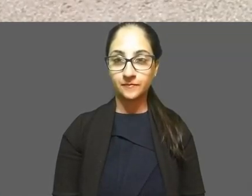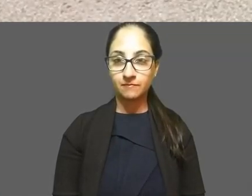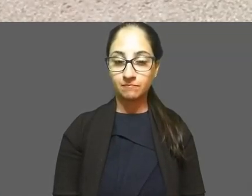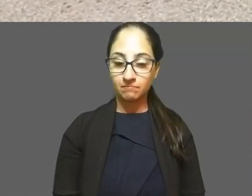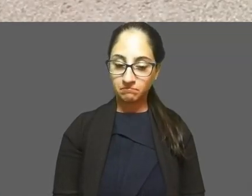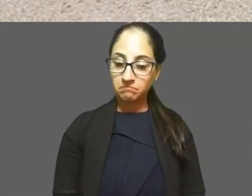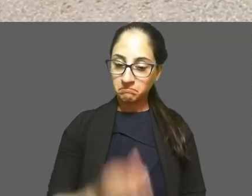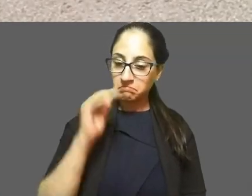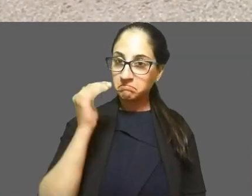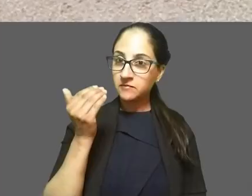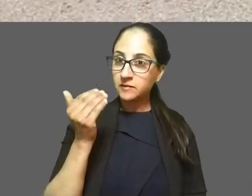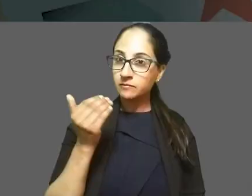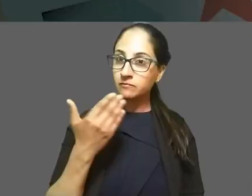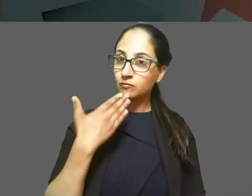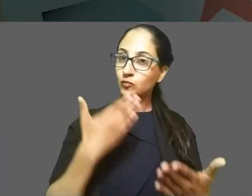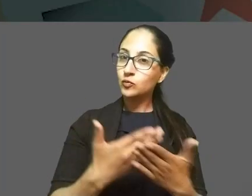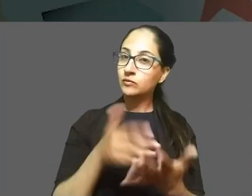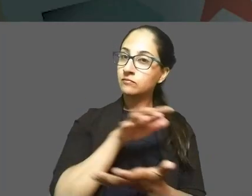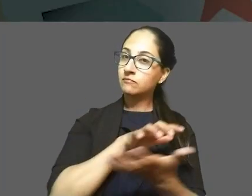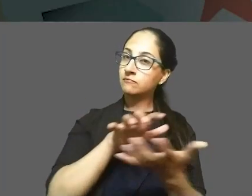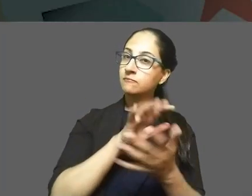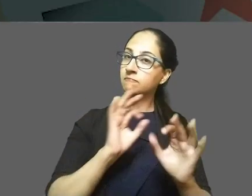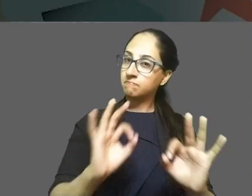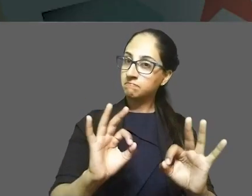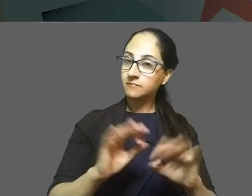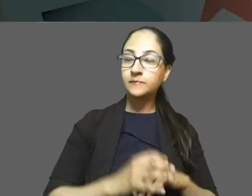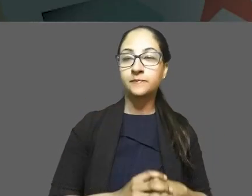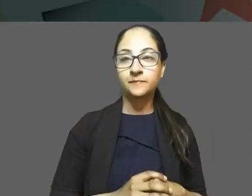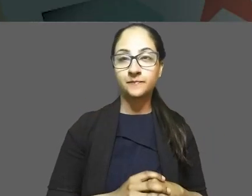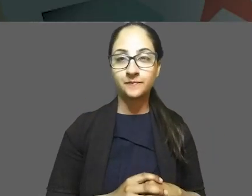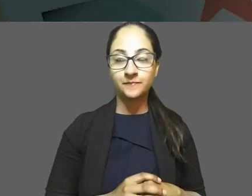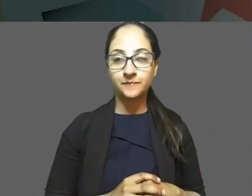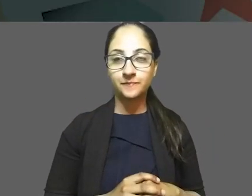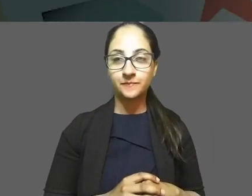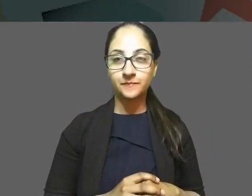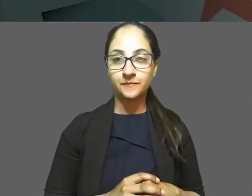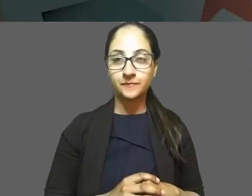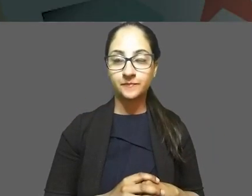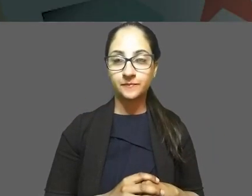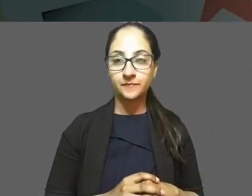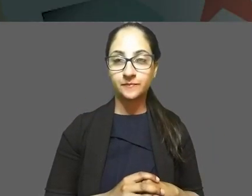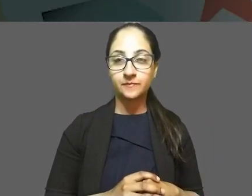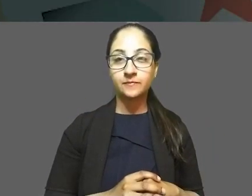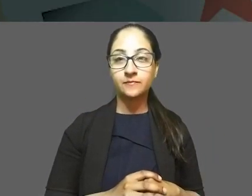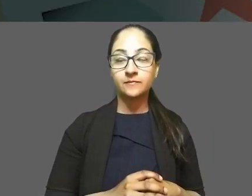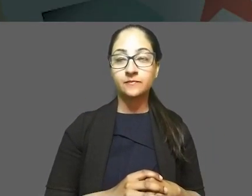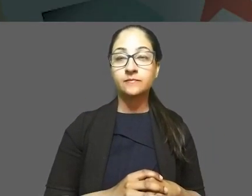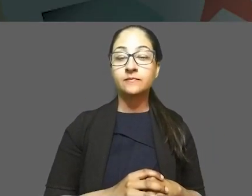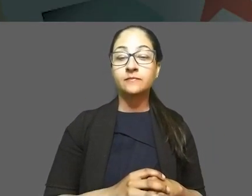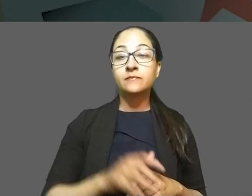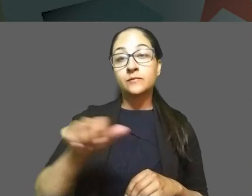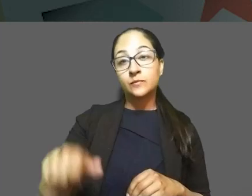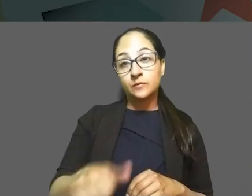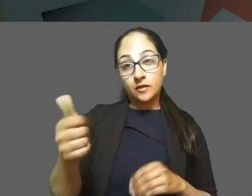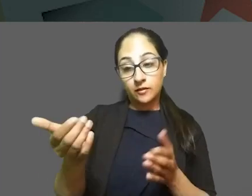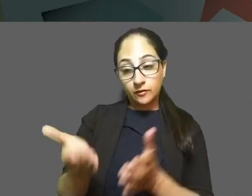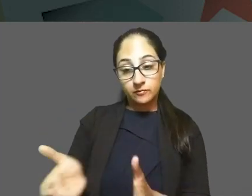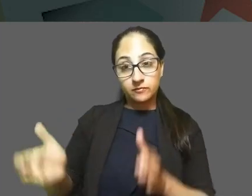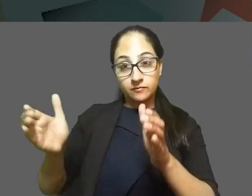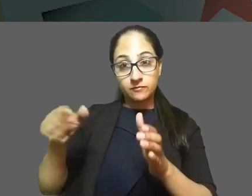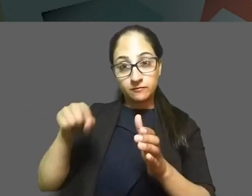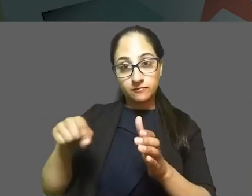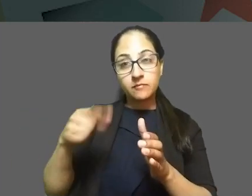All right, I think it's mixed. Okay, awesome. So in another bowl, what we'll do is we'll